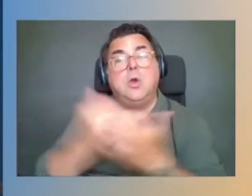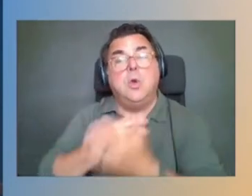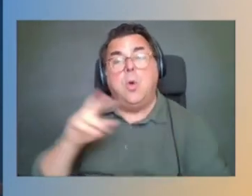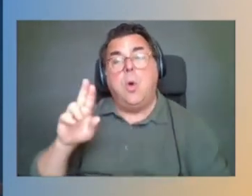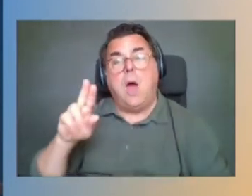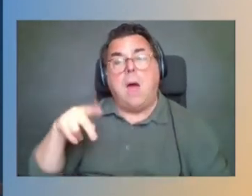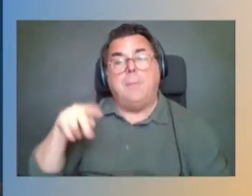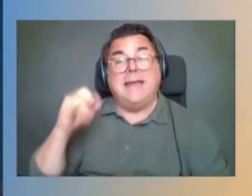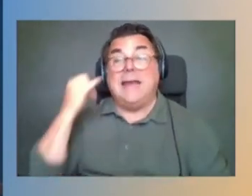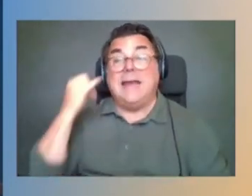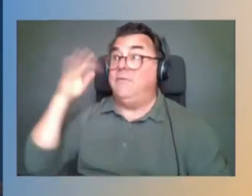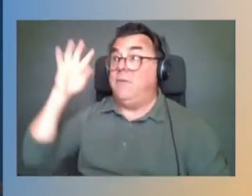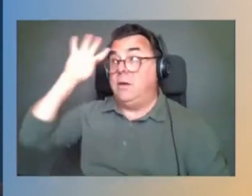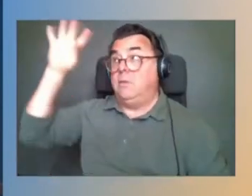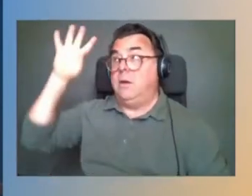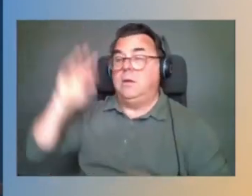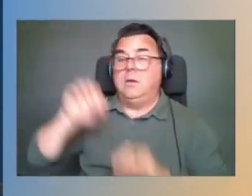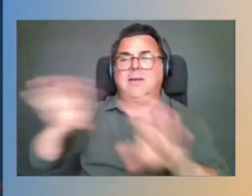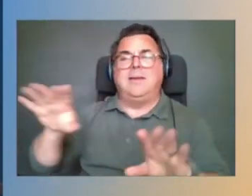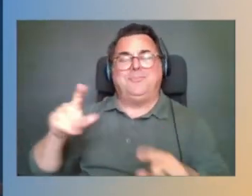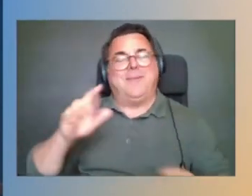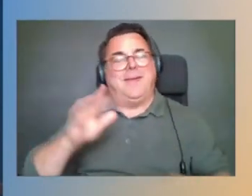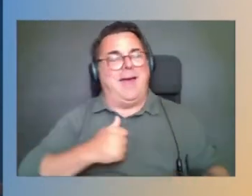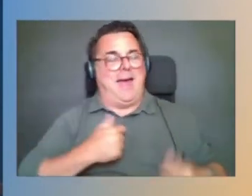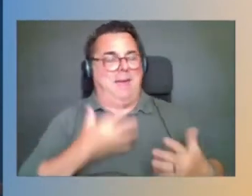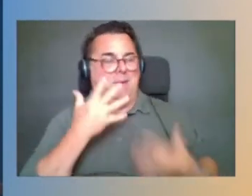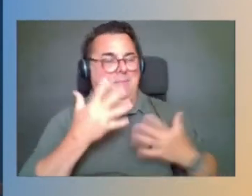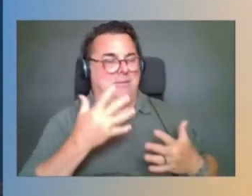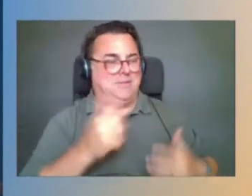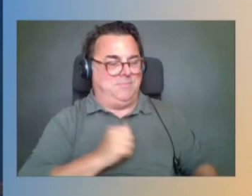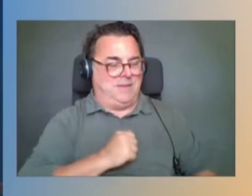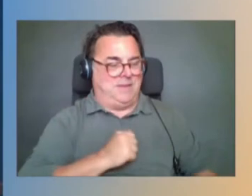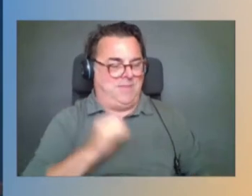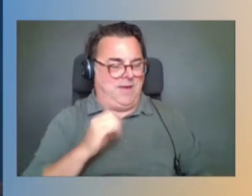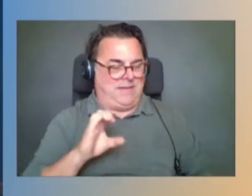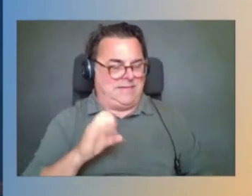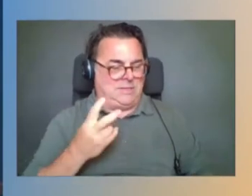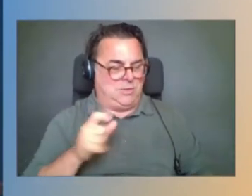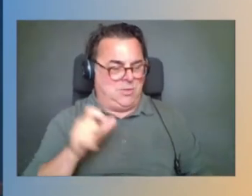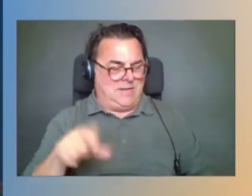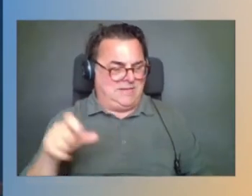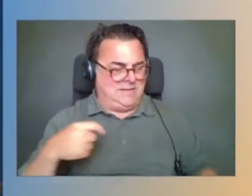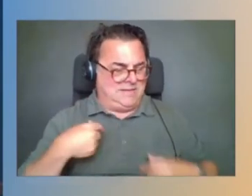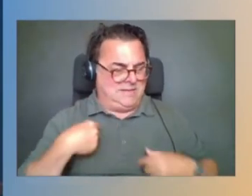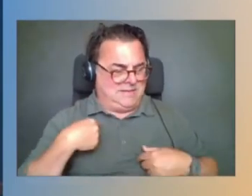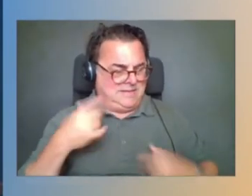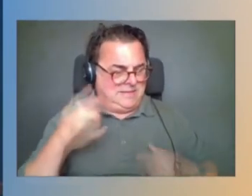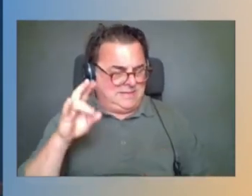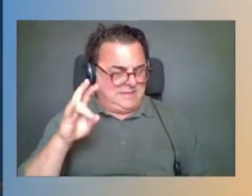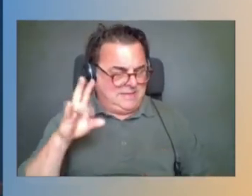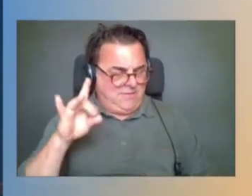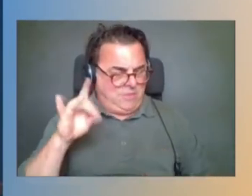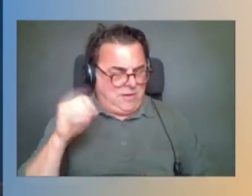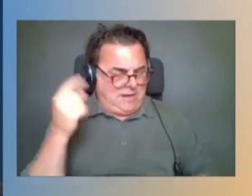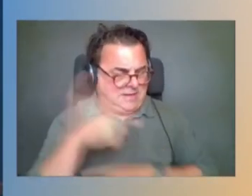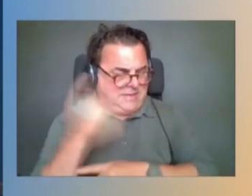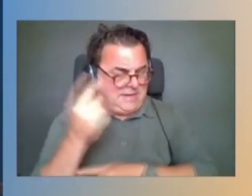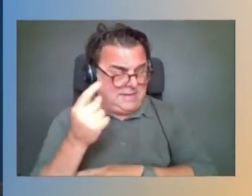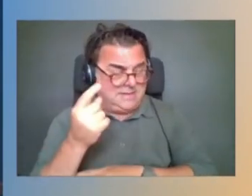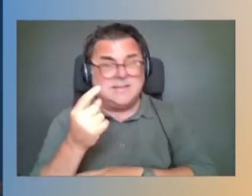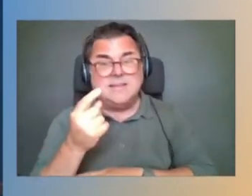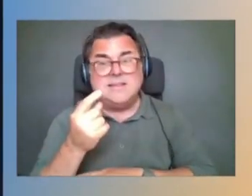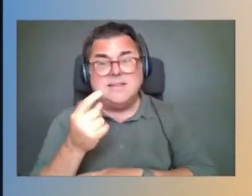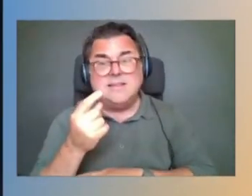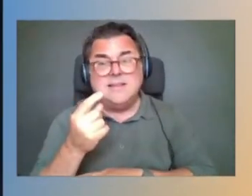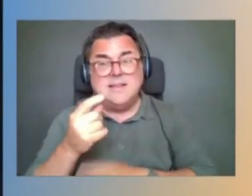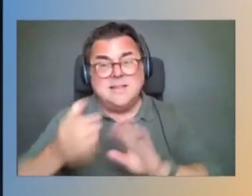quickly. So I'm kind of embarrassed to admit, but I have an EC2 instance that's been up for like 780 days. But that, even though the instance has been